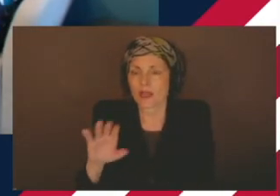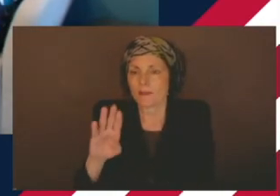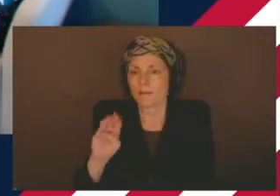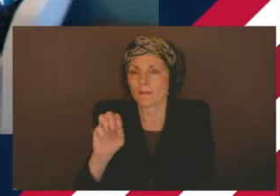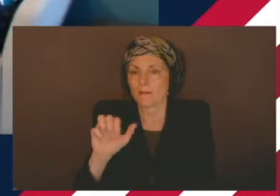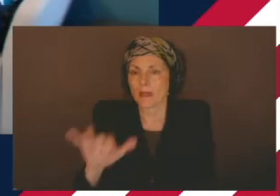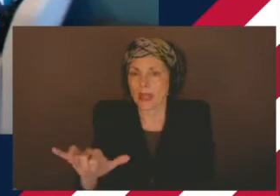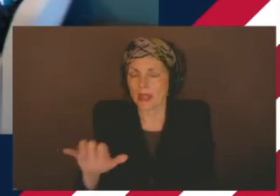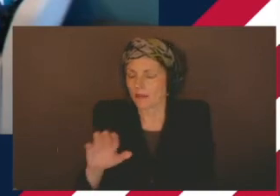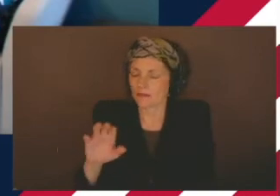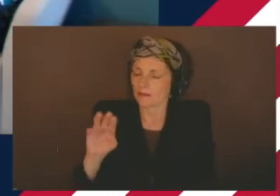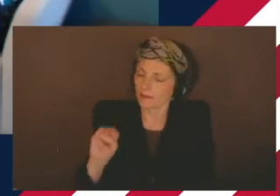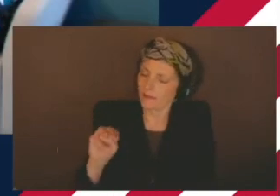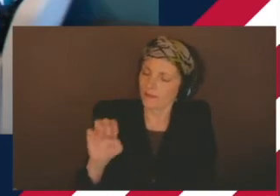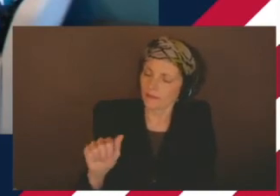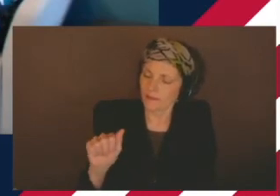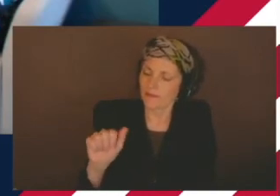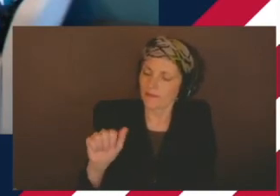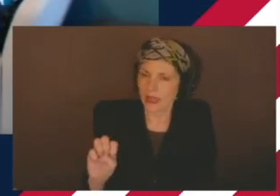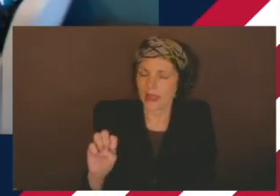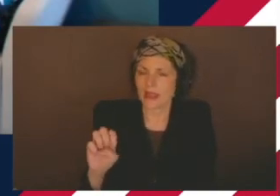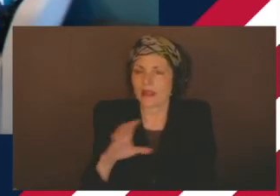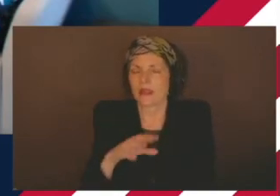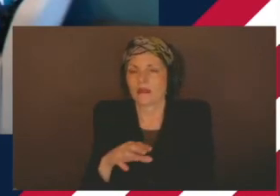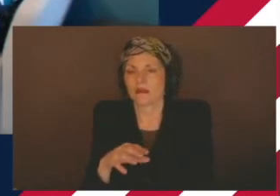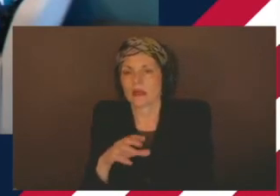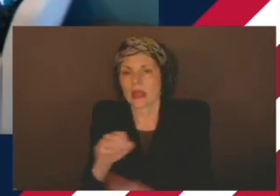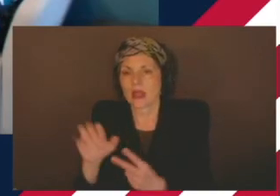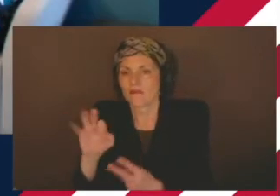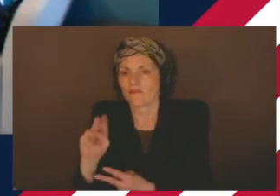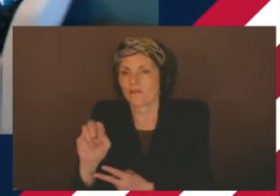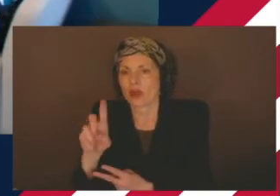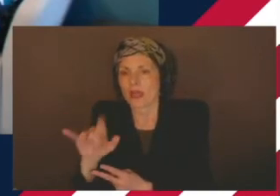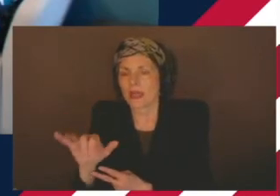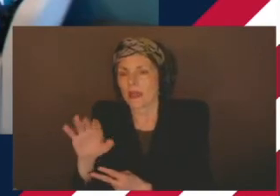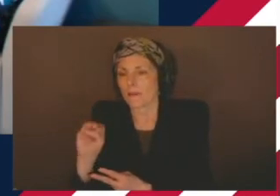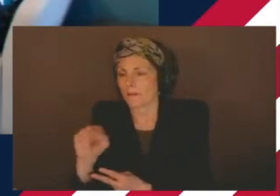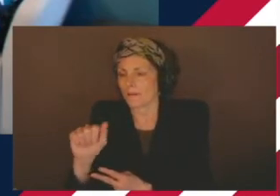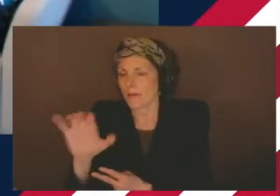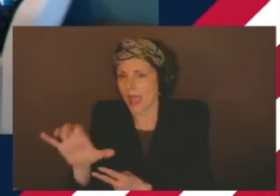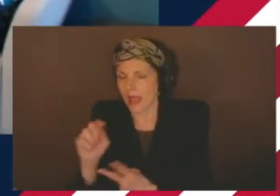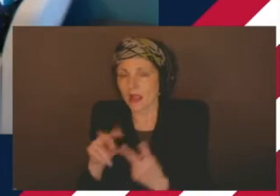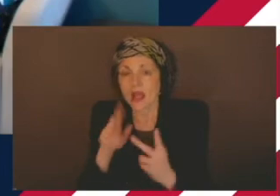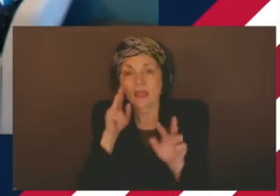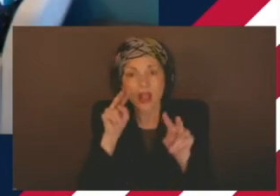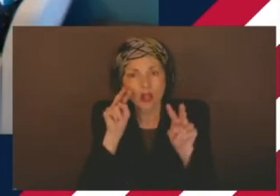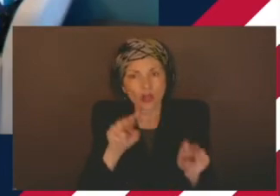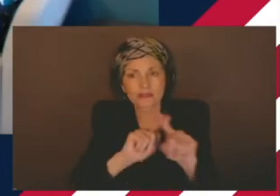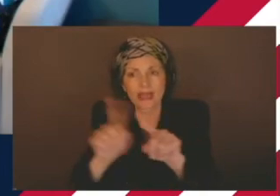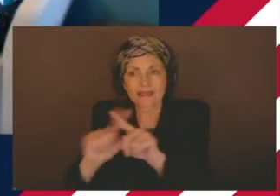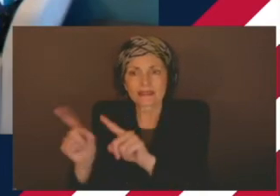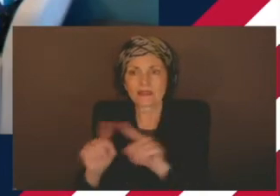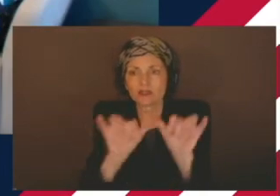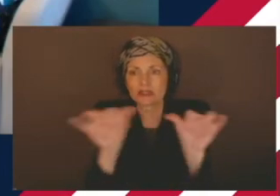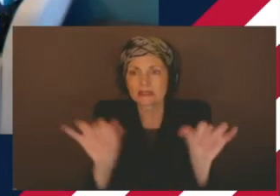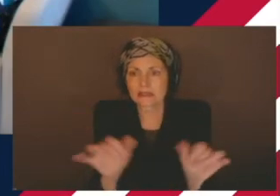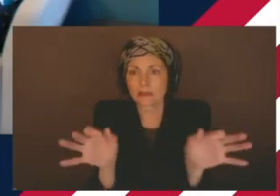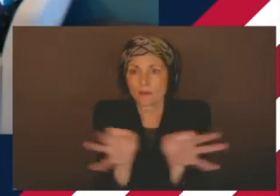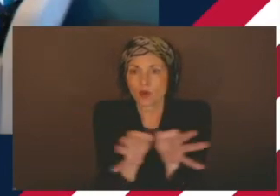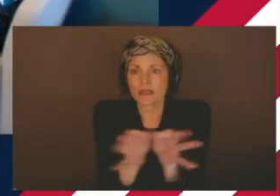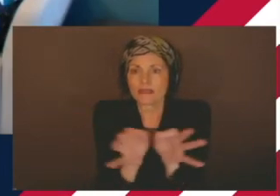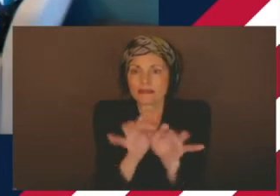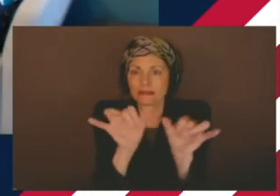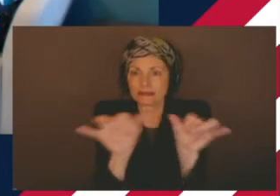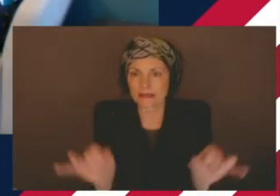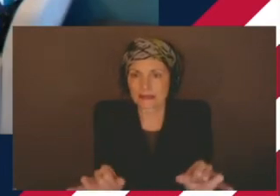of risk-based, AI risk-based pricing systems on consumers. And what they